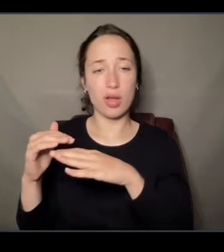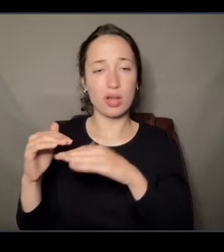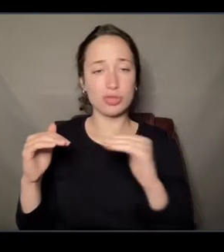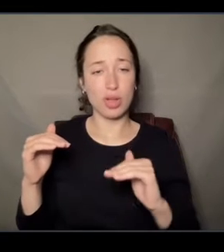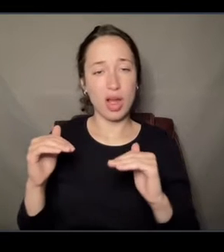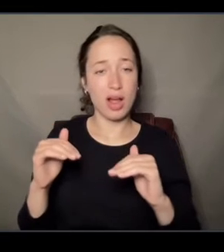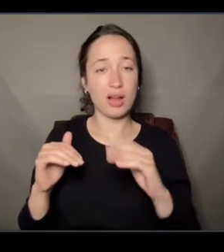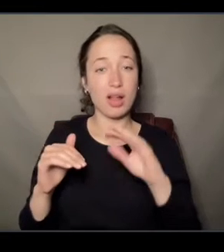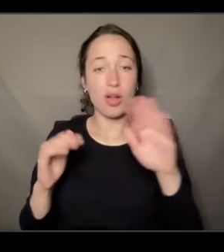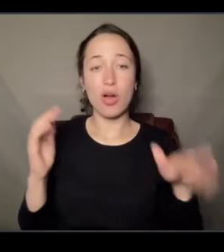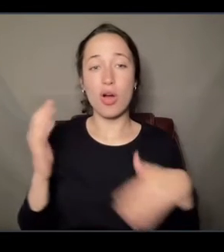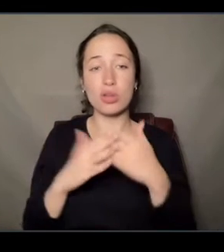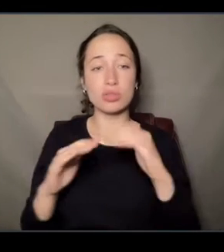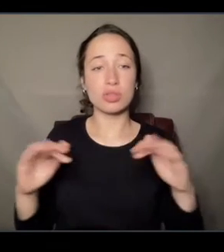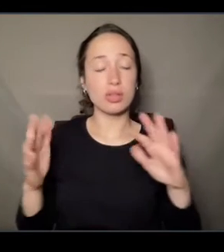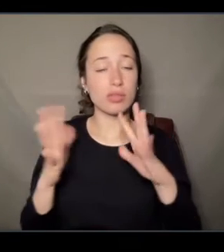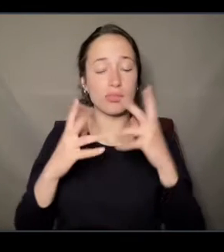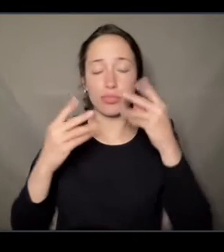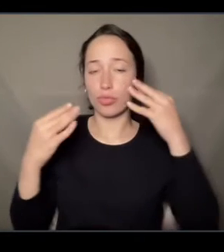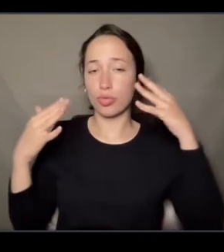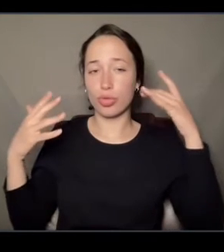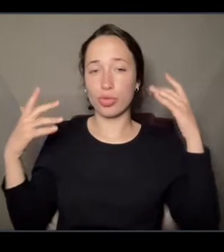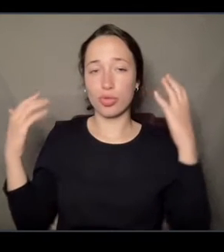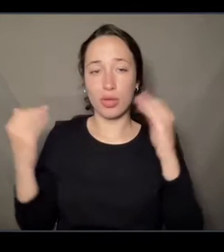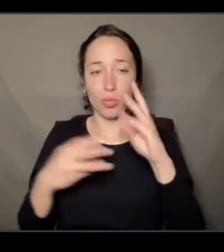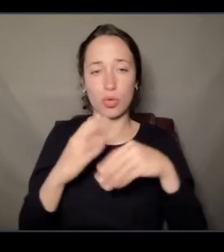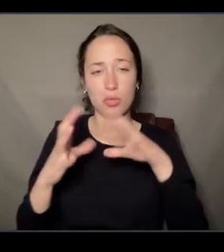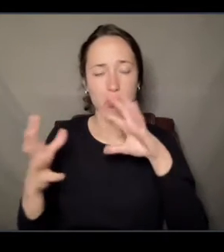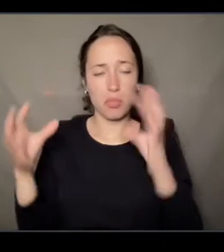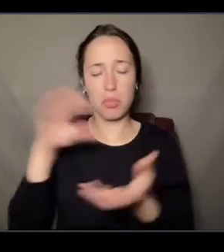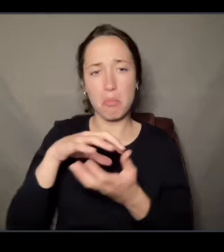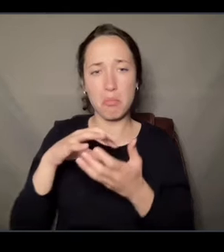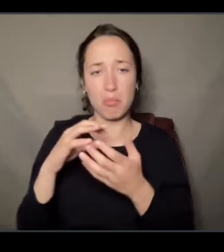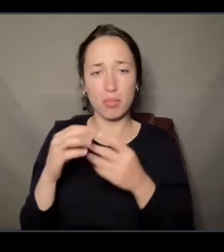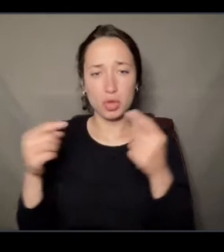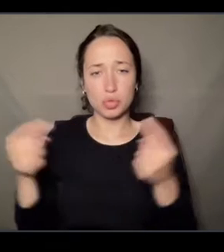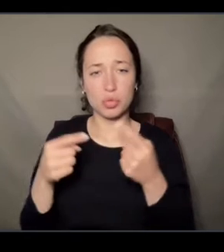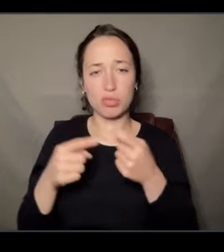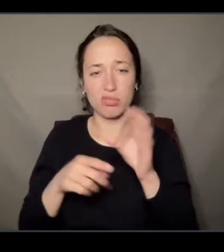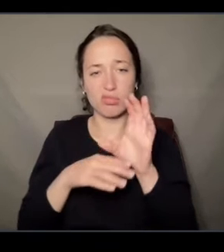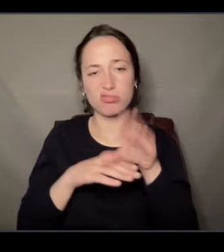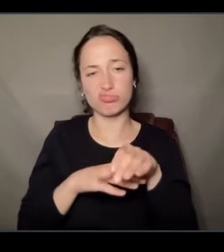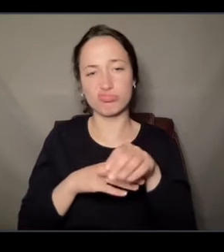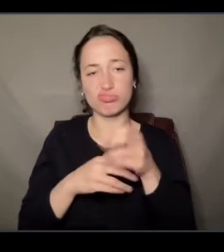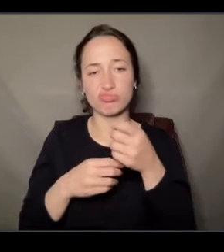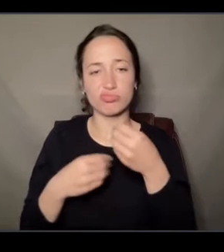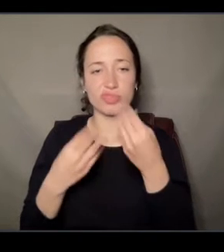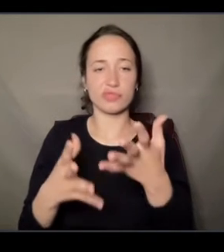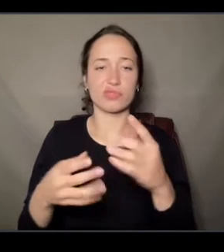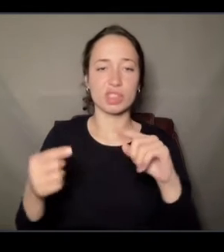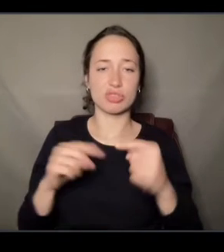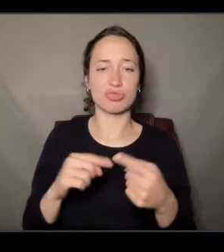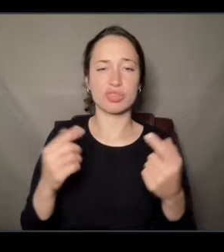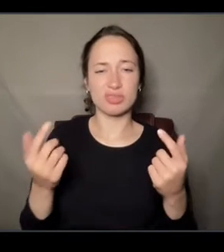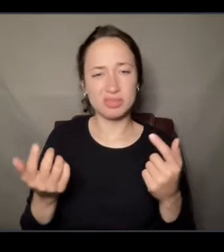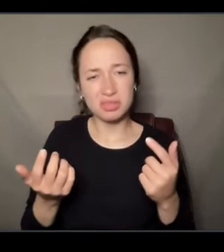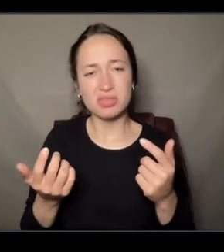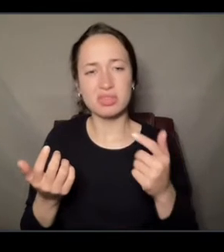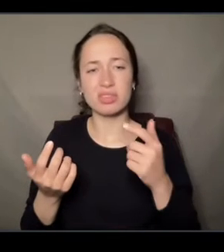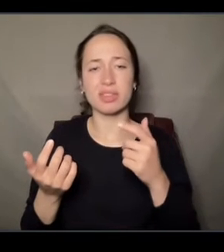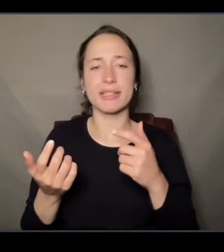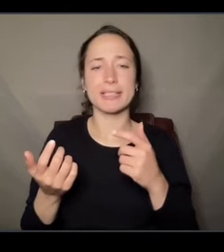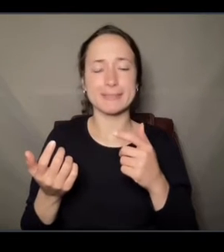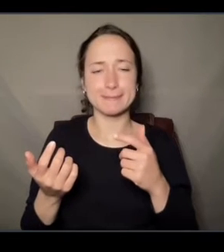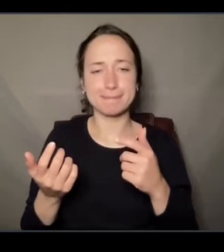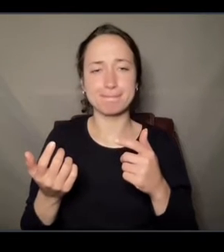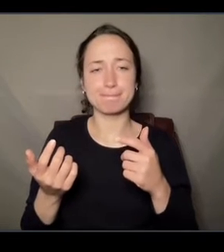all your childhood places becoming a memory, and your world is turned upside down when an irreparable